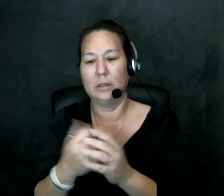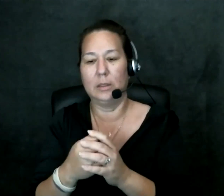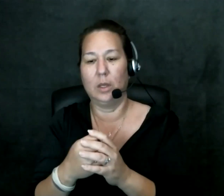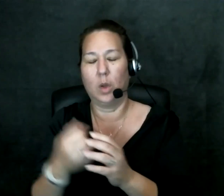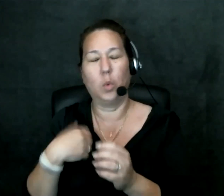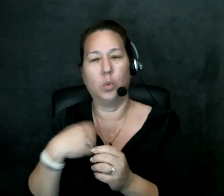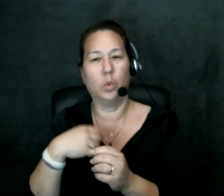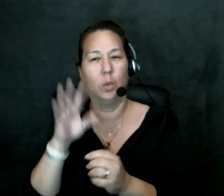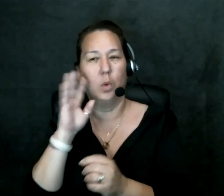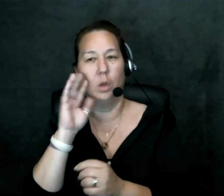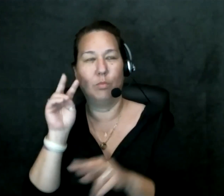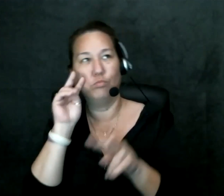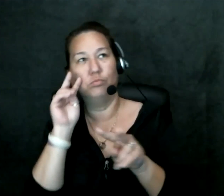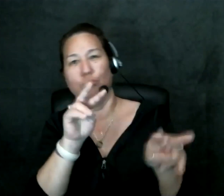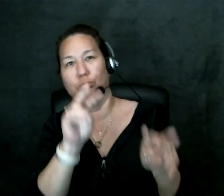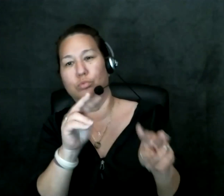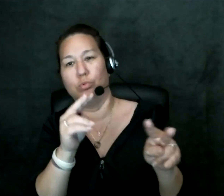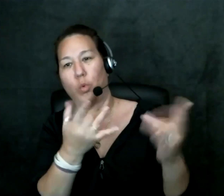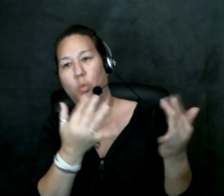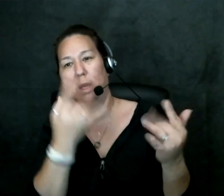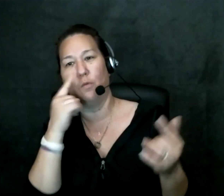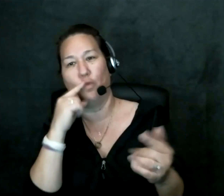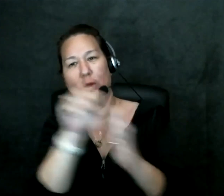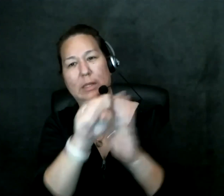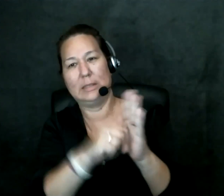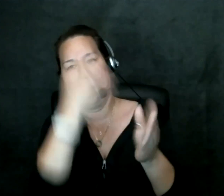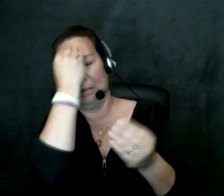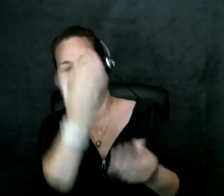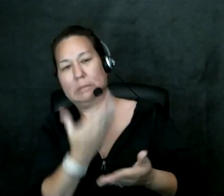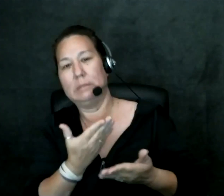we'll look to the state to take the lead on that kind of policy.